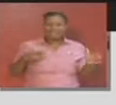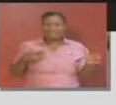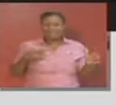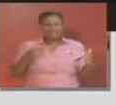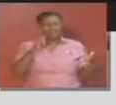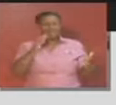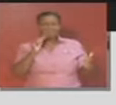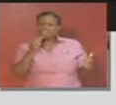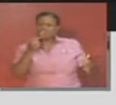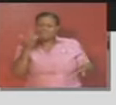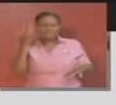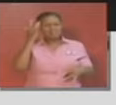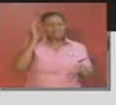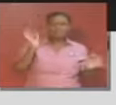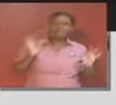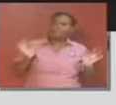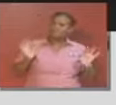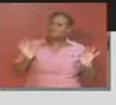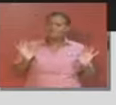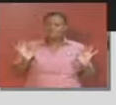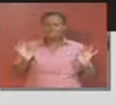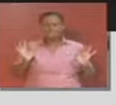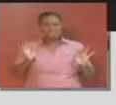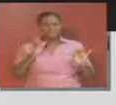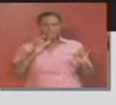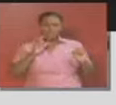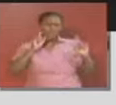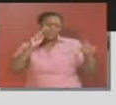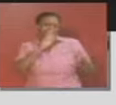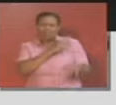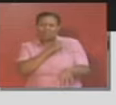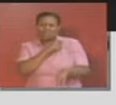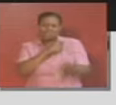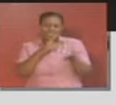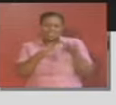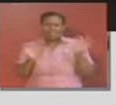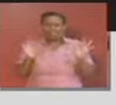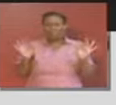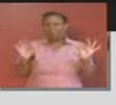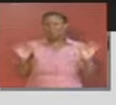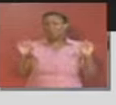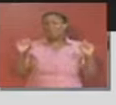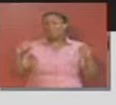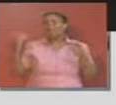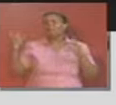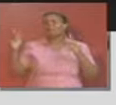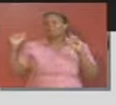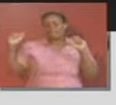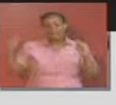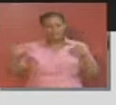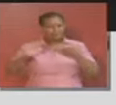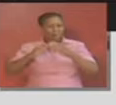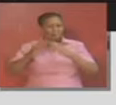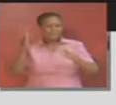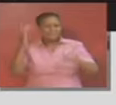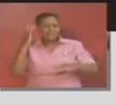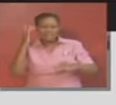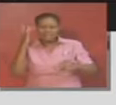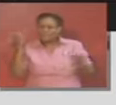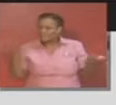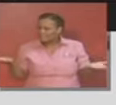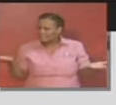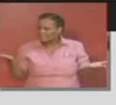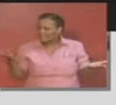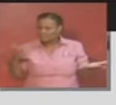for several people to become ill just because there's an ill individual, an infected individual in the